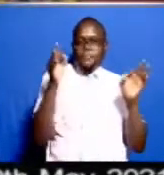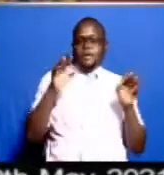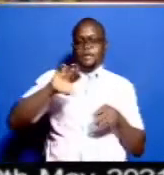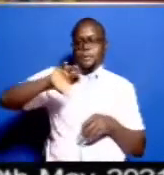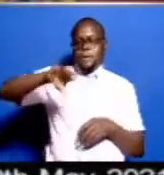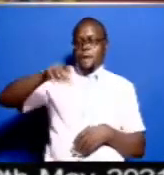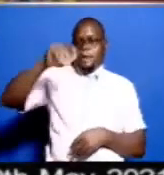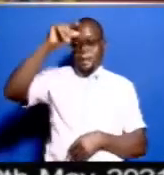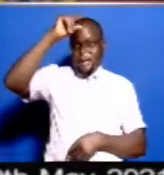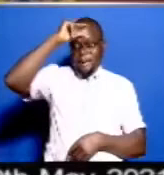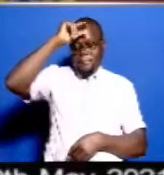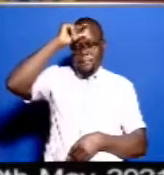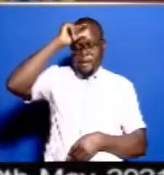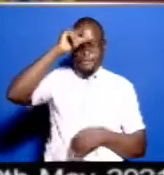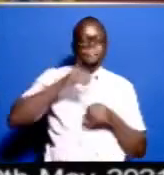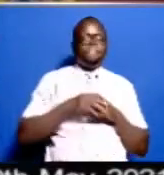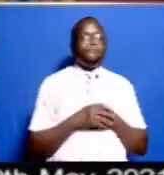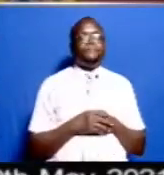government.